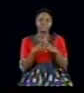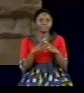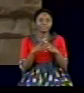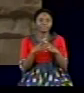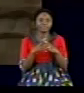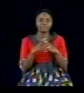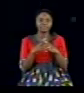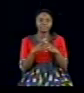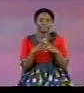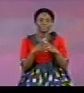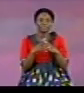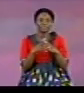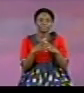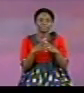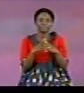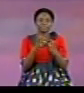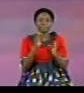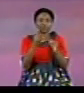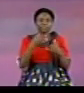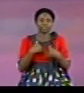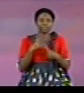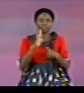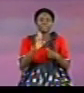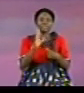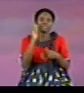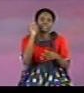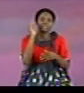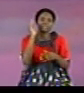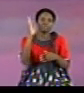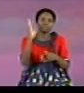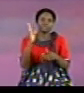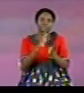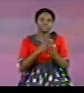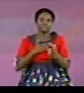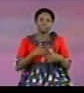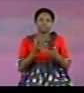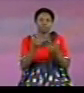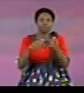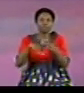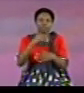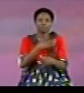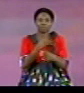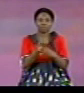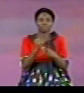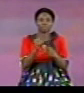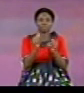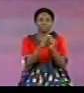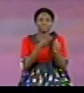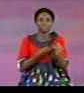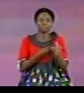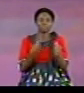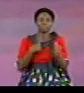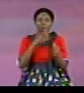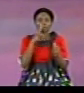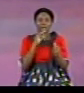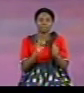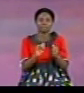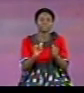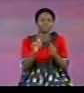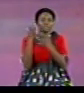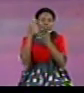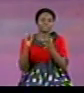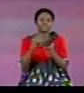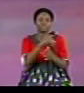If you have your testimony, please come out and share it with us. We are still expecting you. Don't go back